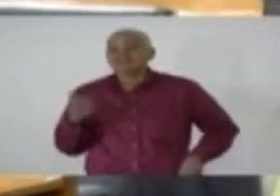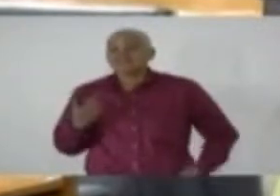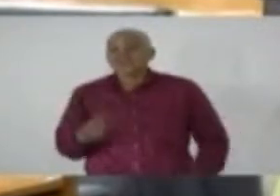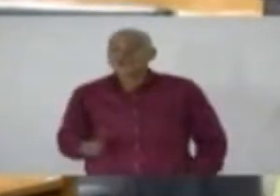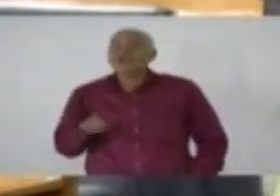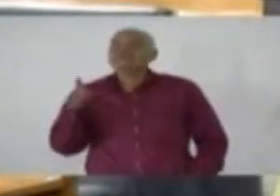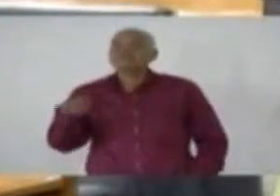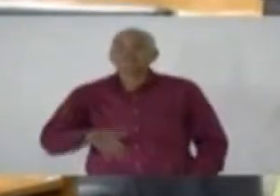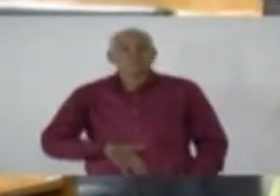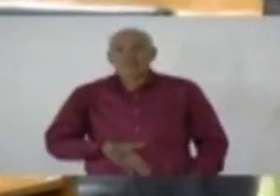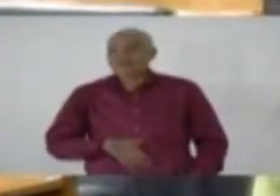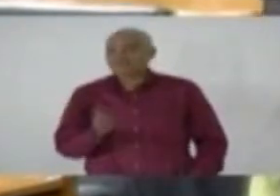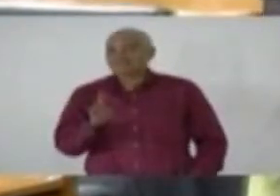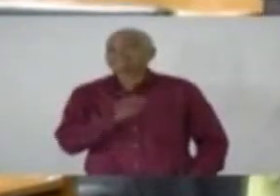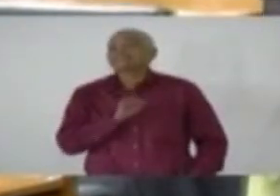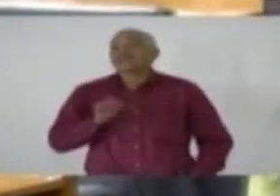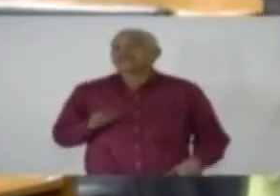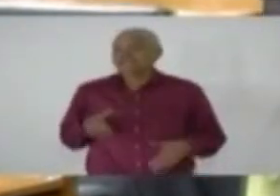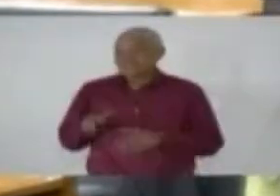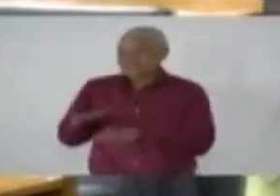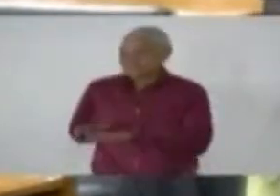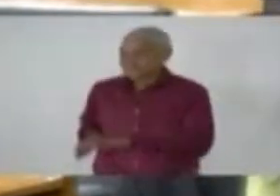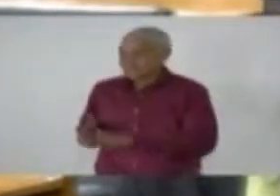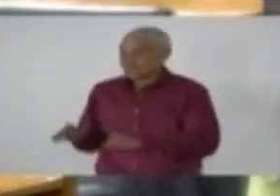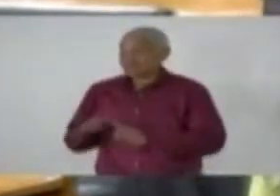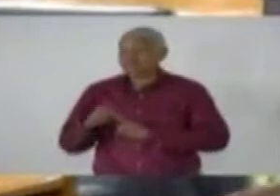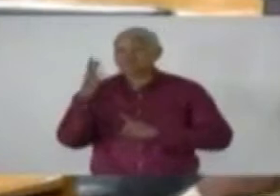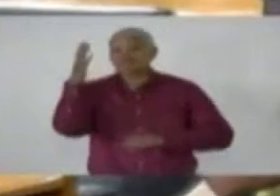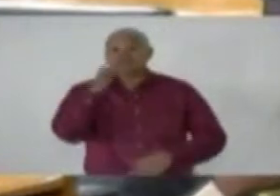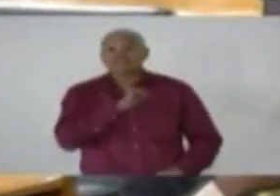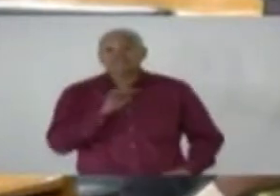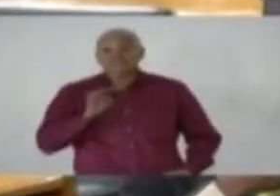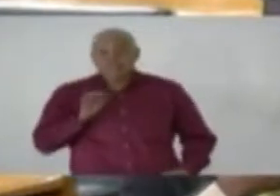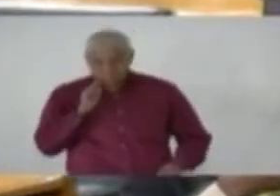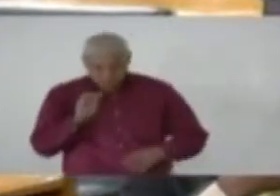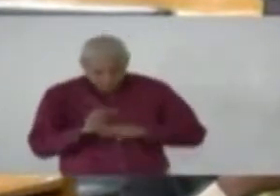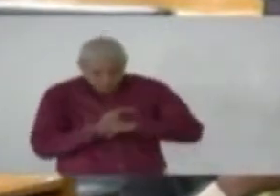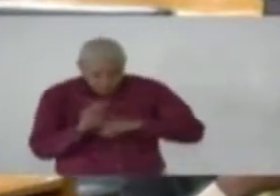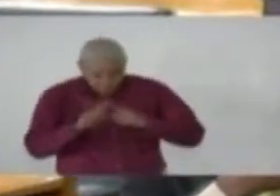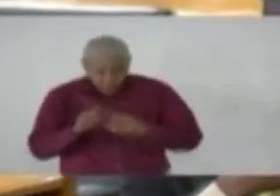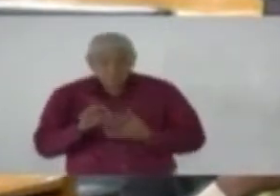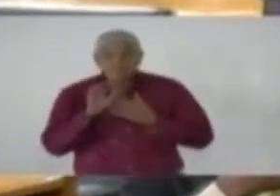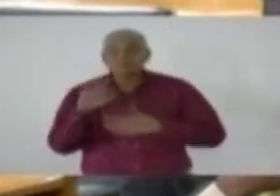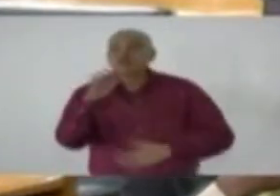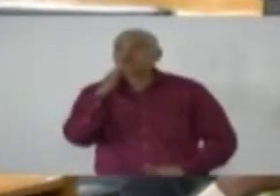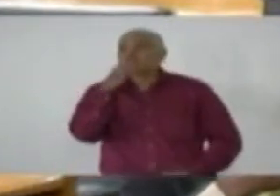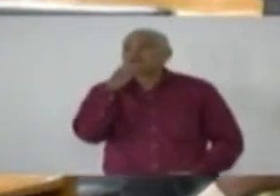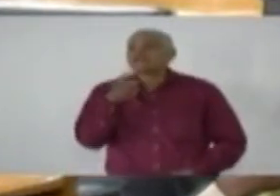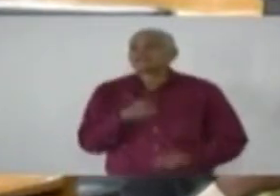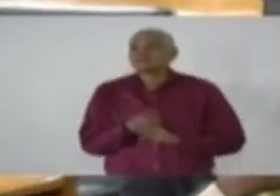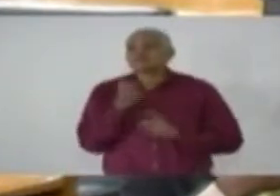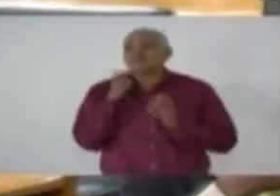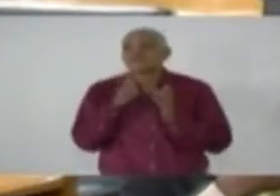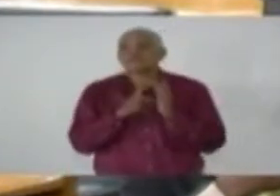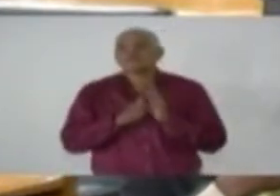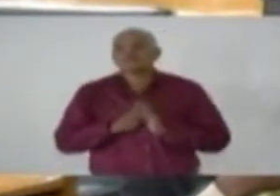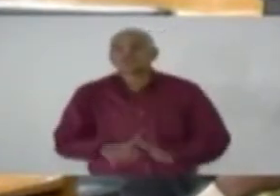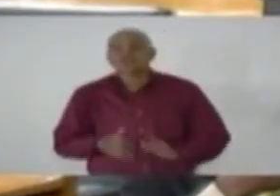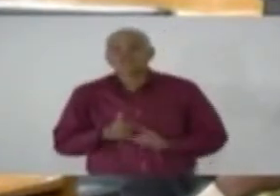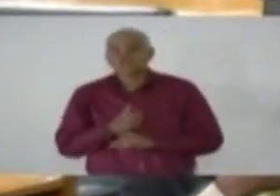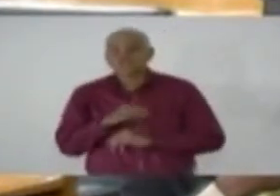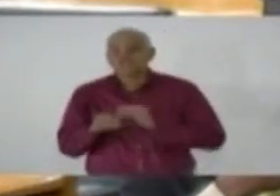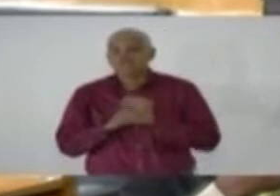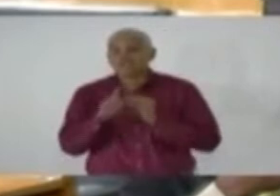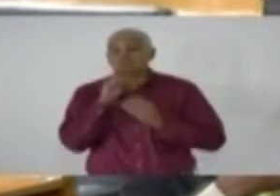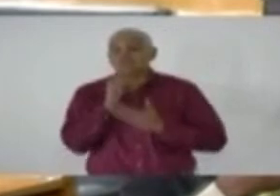But she and the staff at the ministry, and especially her expert researchers, have